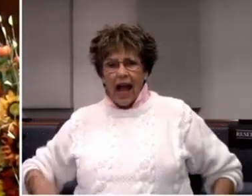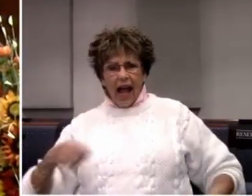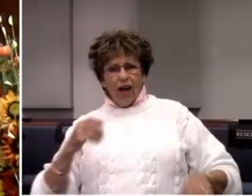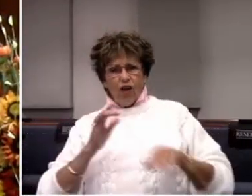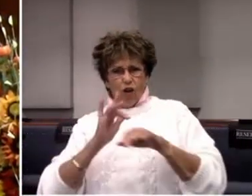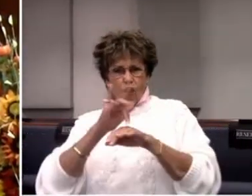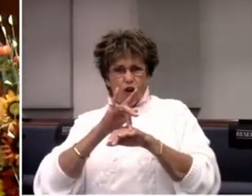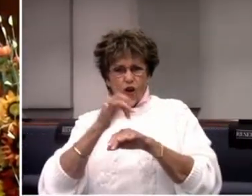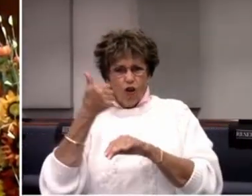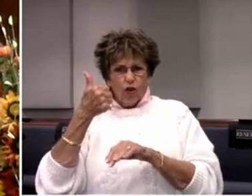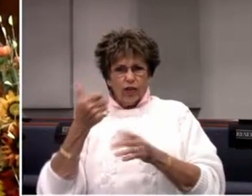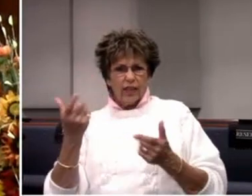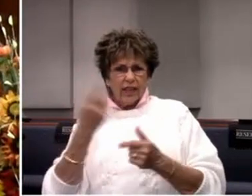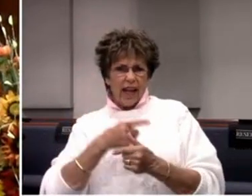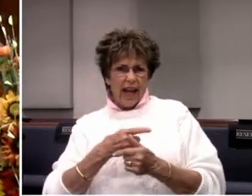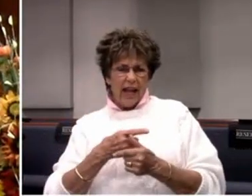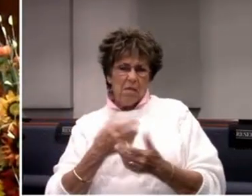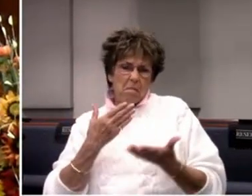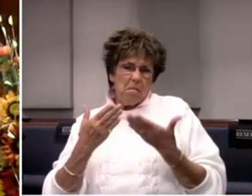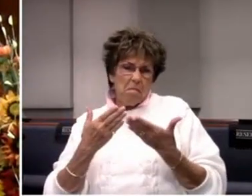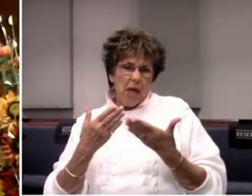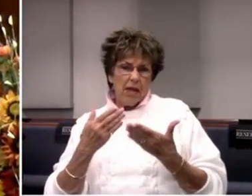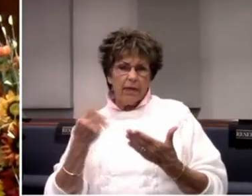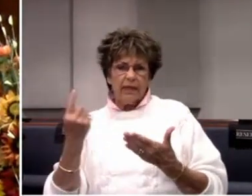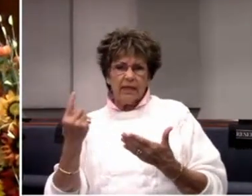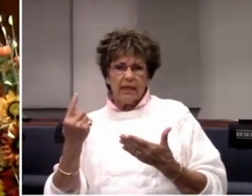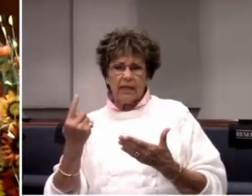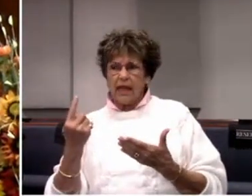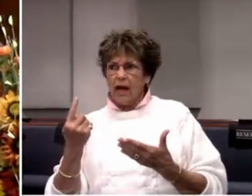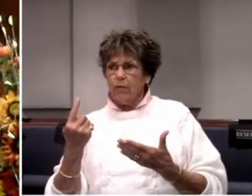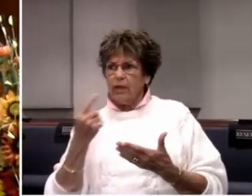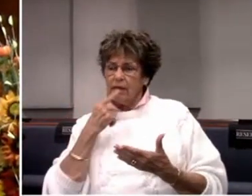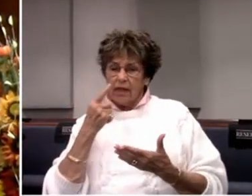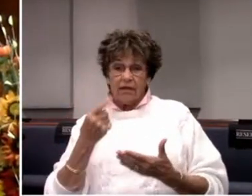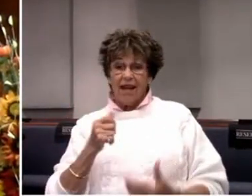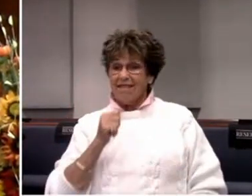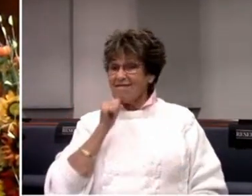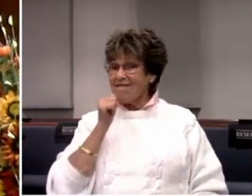There might be somebody out there that would say, not tonight, Pastor.